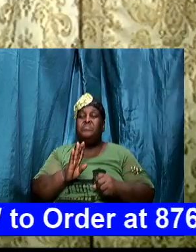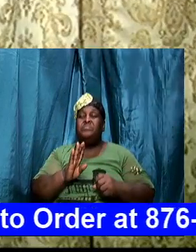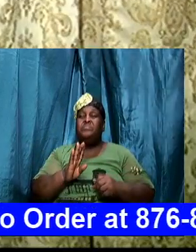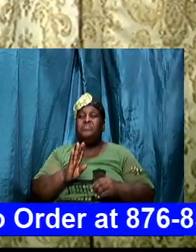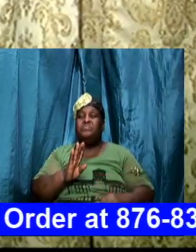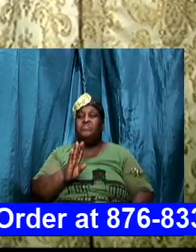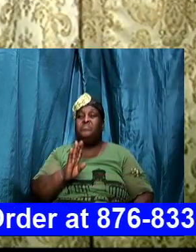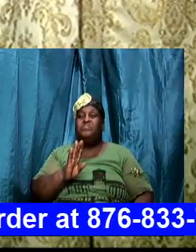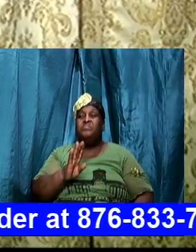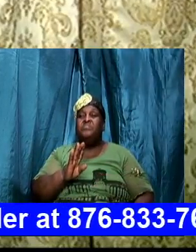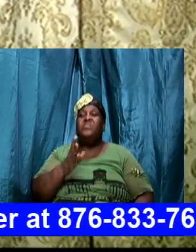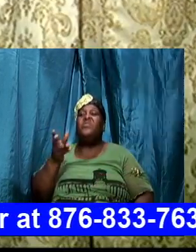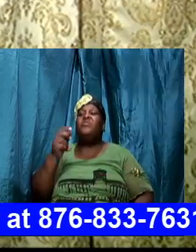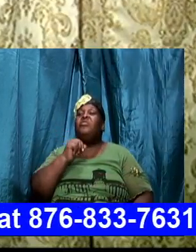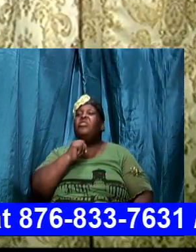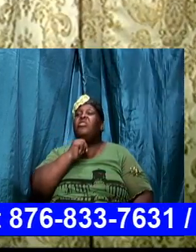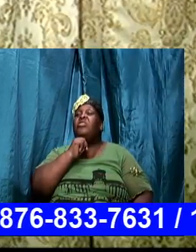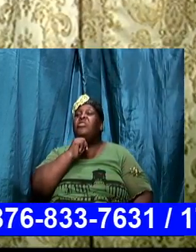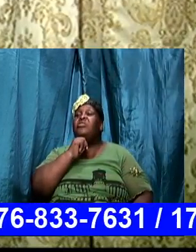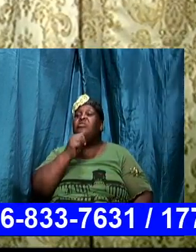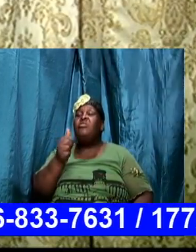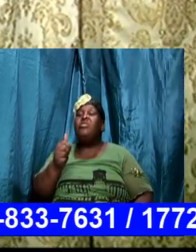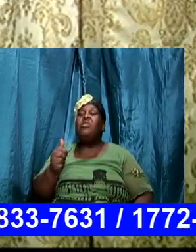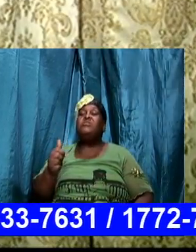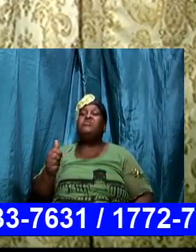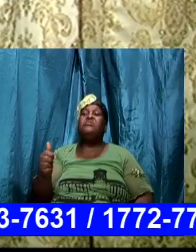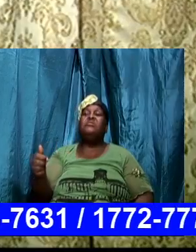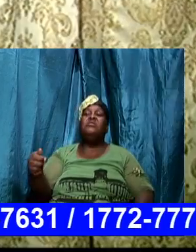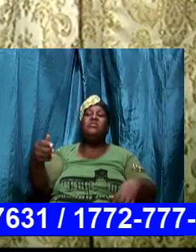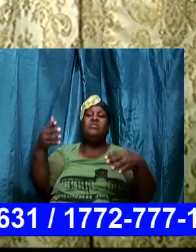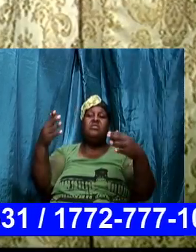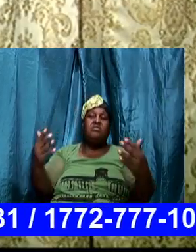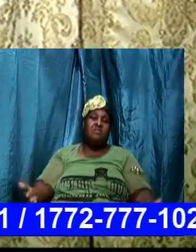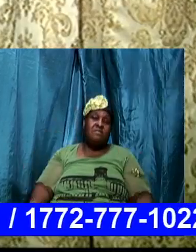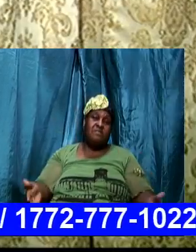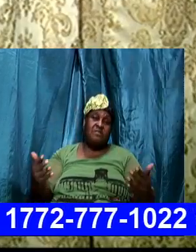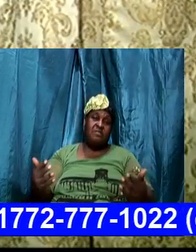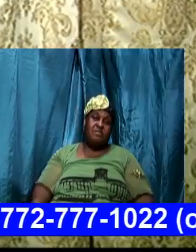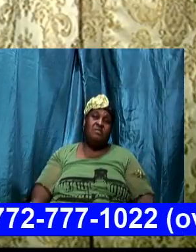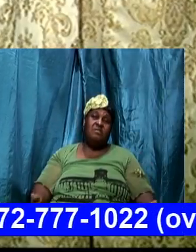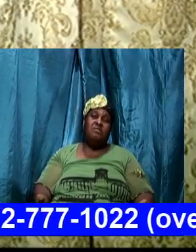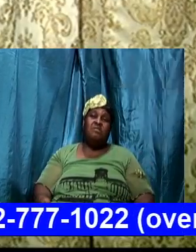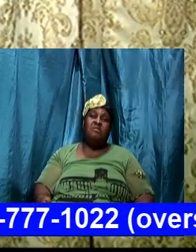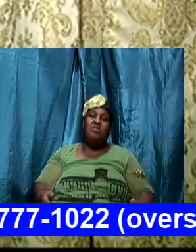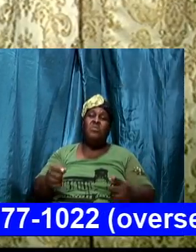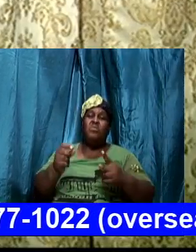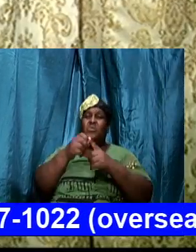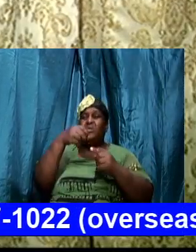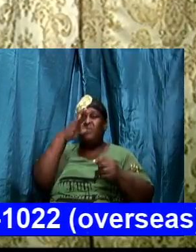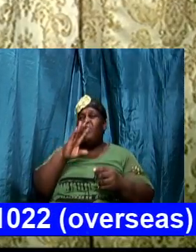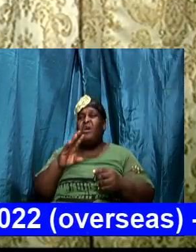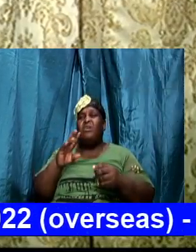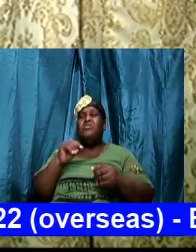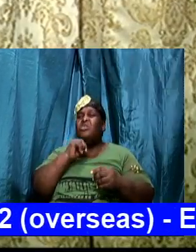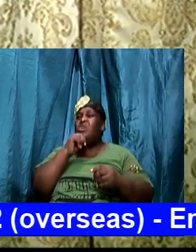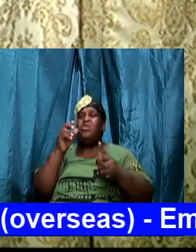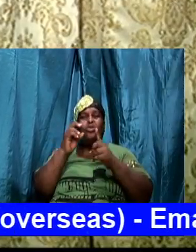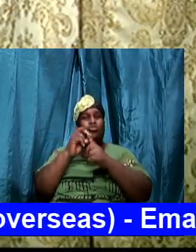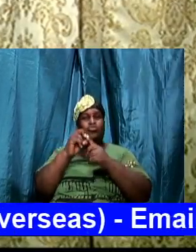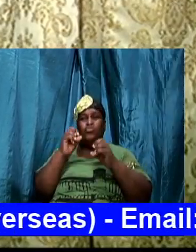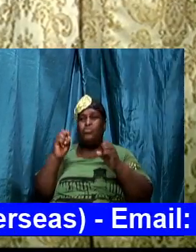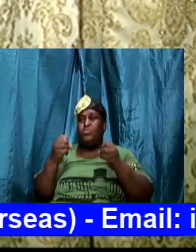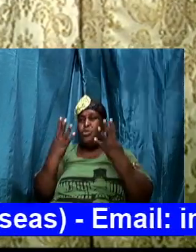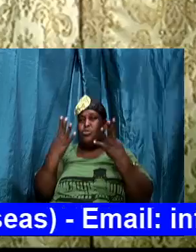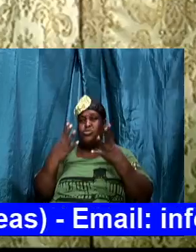God, they are not onerous. They are not heavy. They are not too much. The words of God